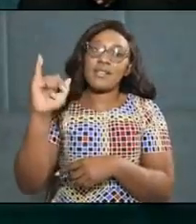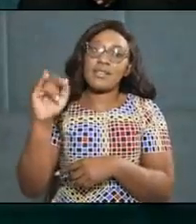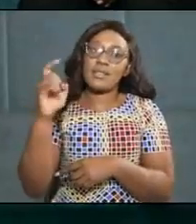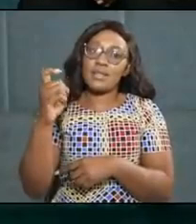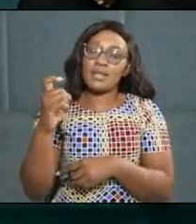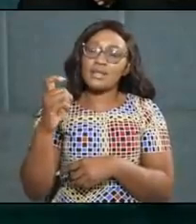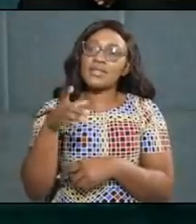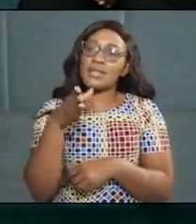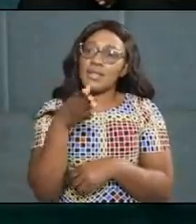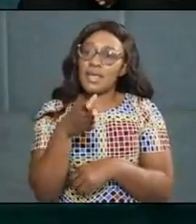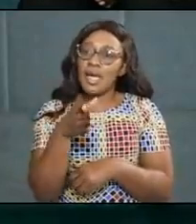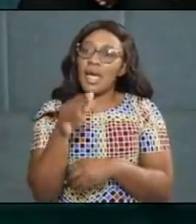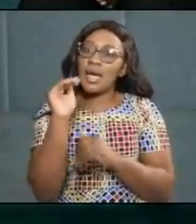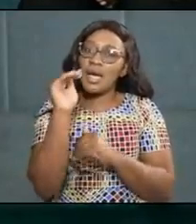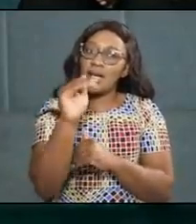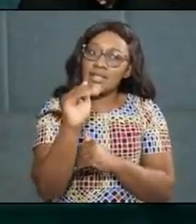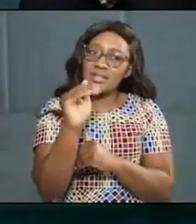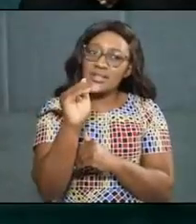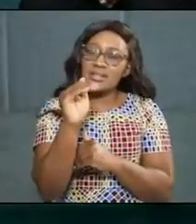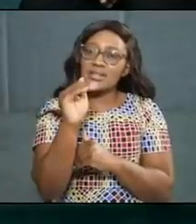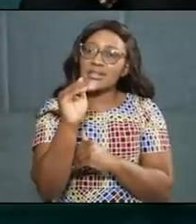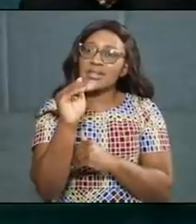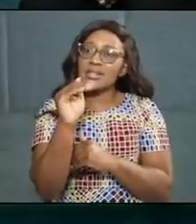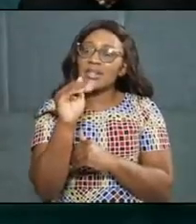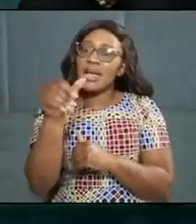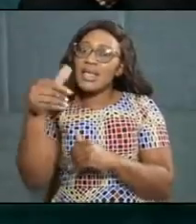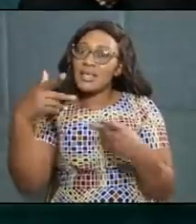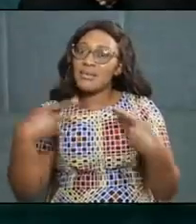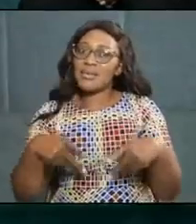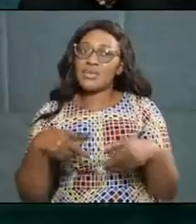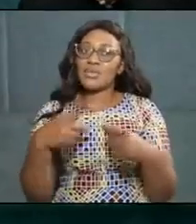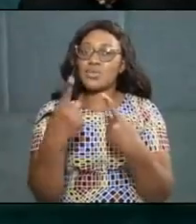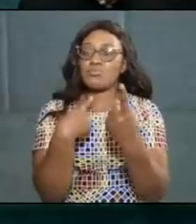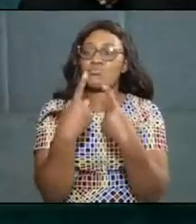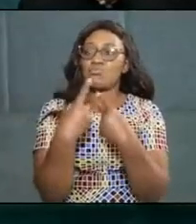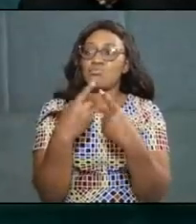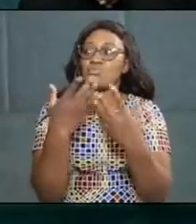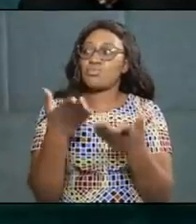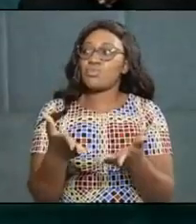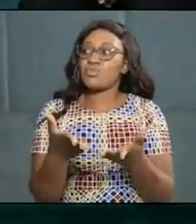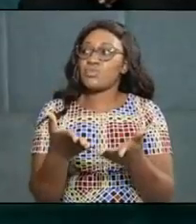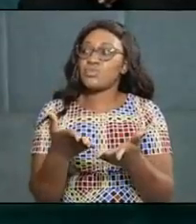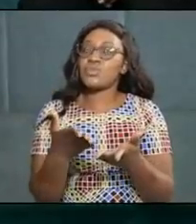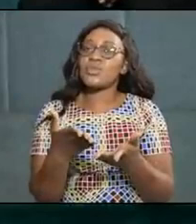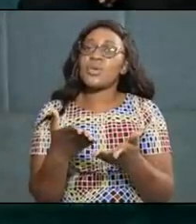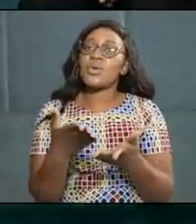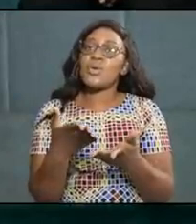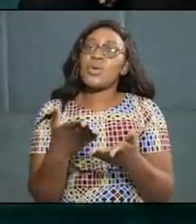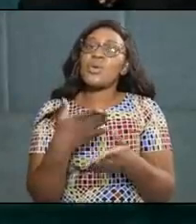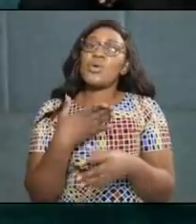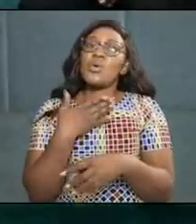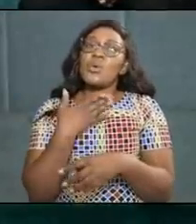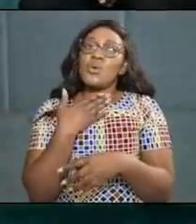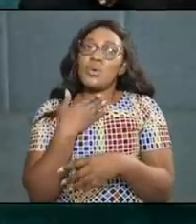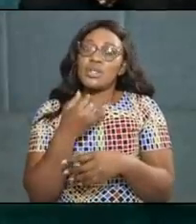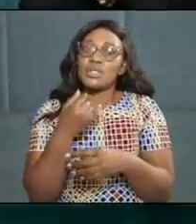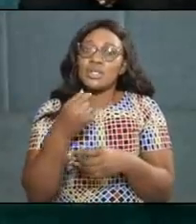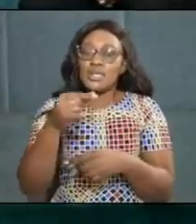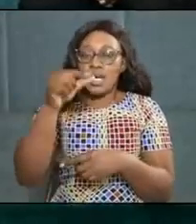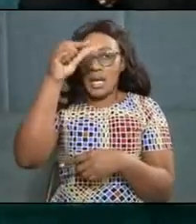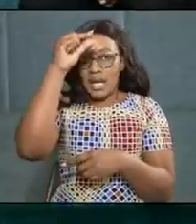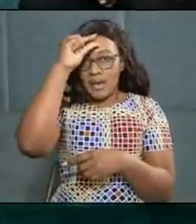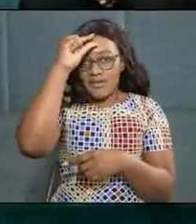release prisoners. Wow, and why was Tertullus lying? He wanted Governor Felix to favor him and